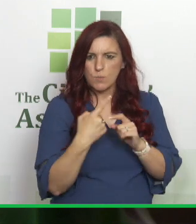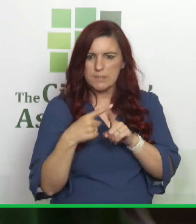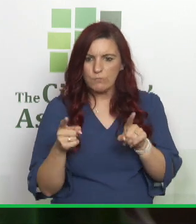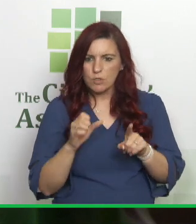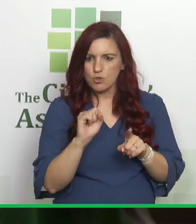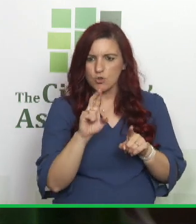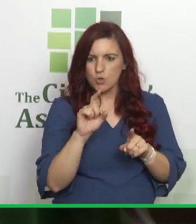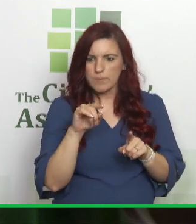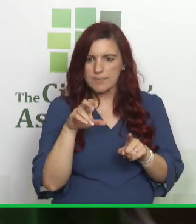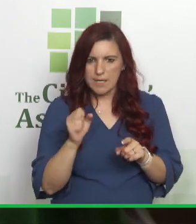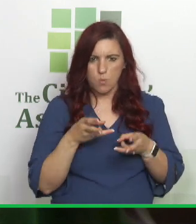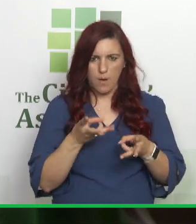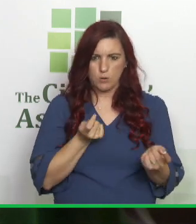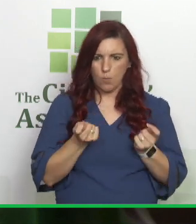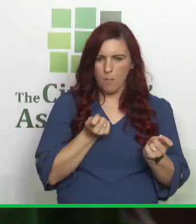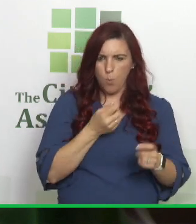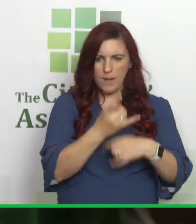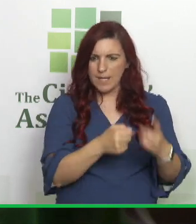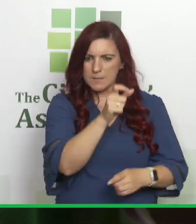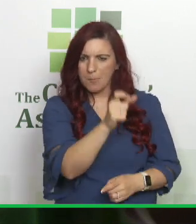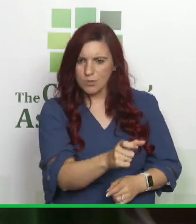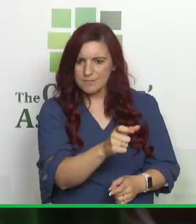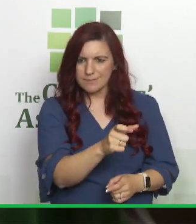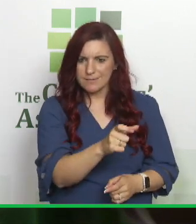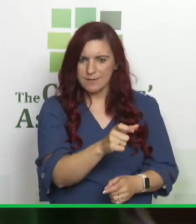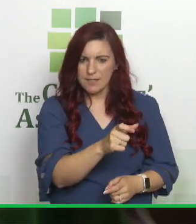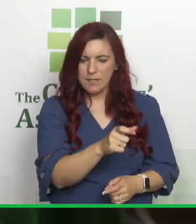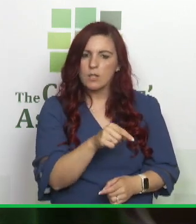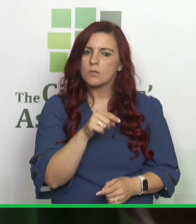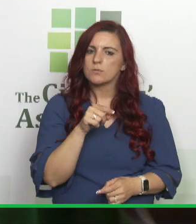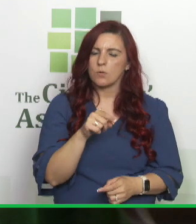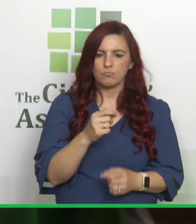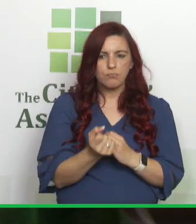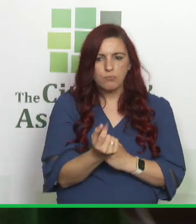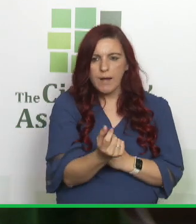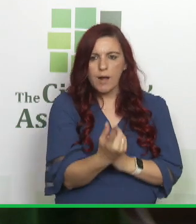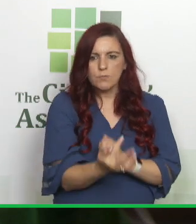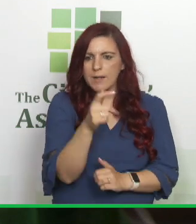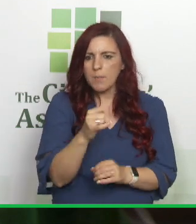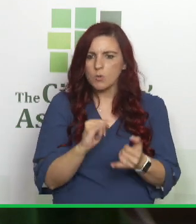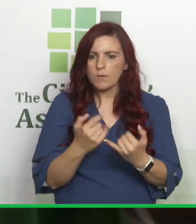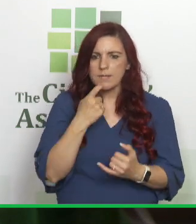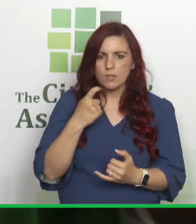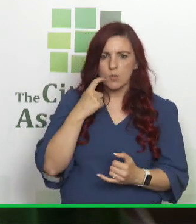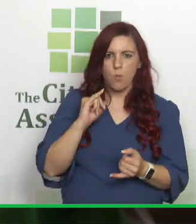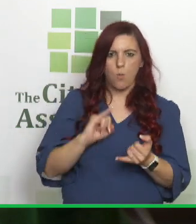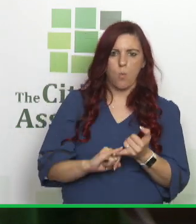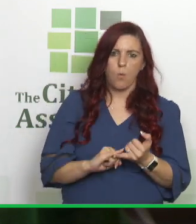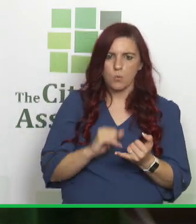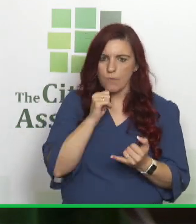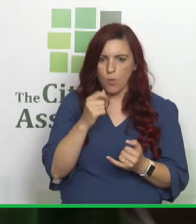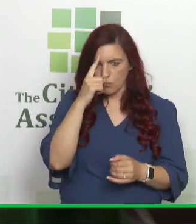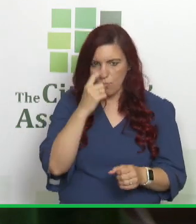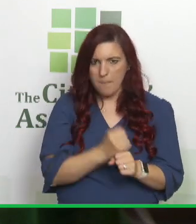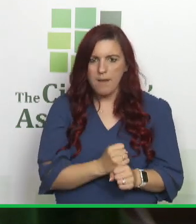of coping? What has happened to that person? It is rare to find somebody with an addiction who has had what they would